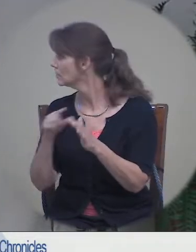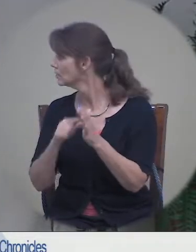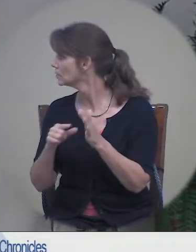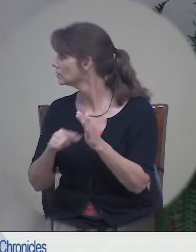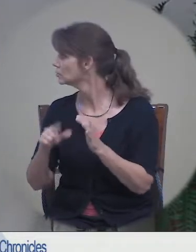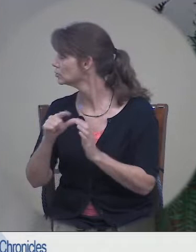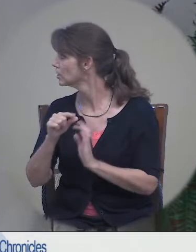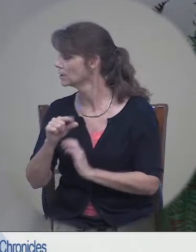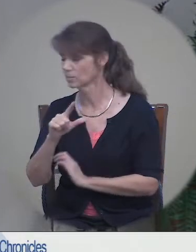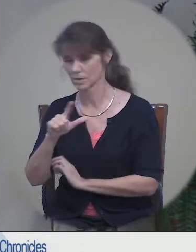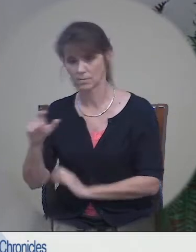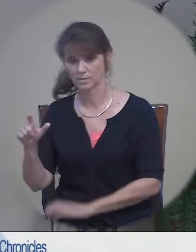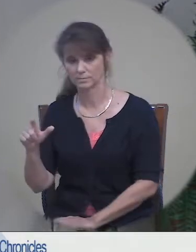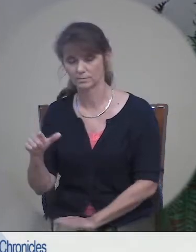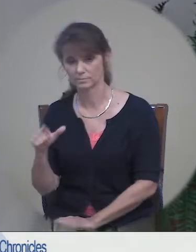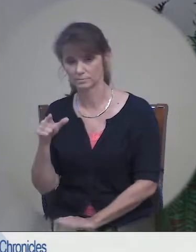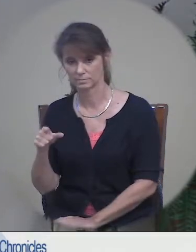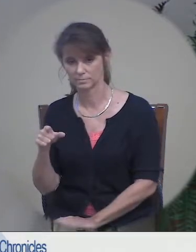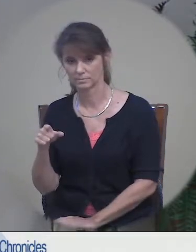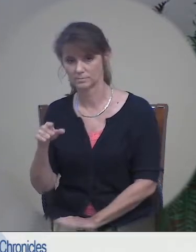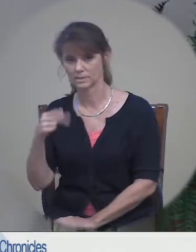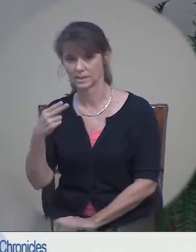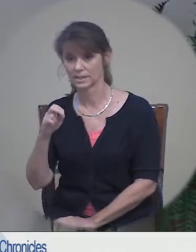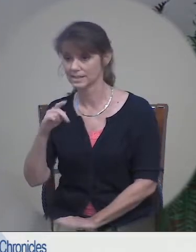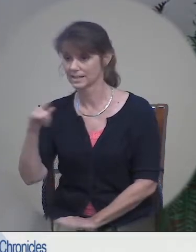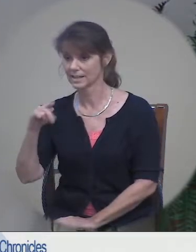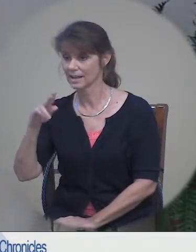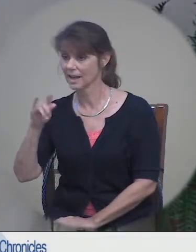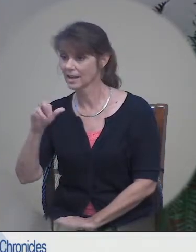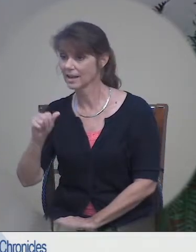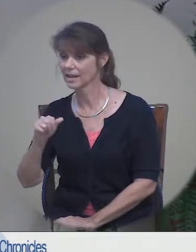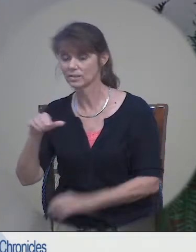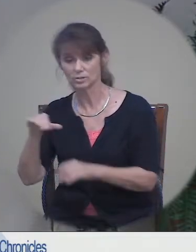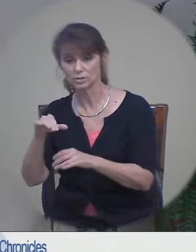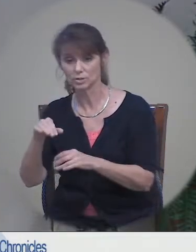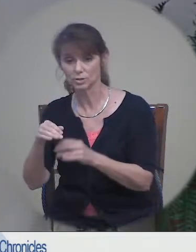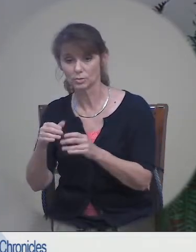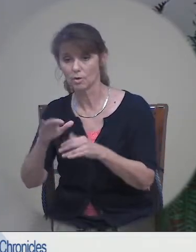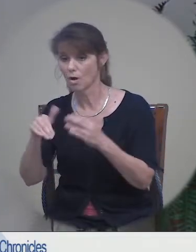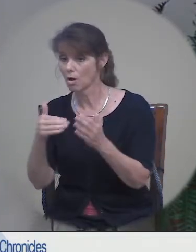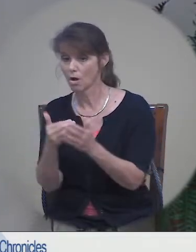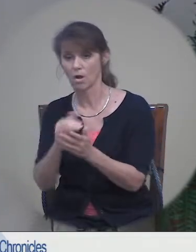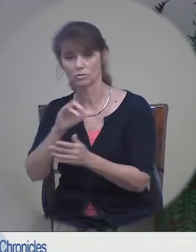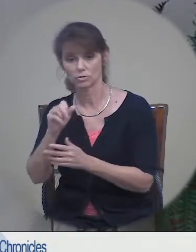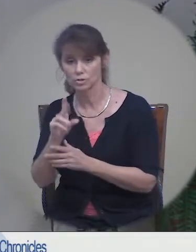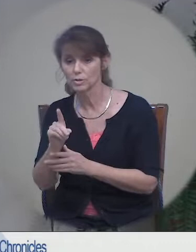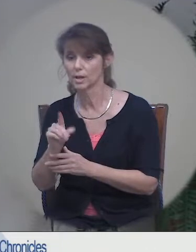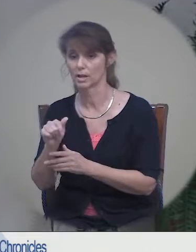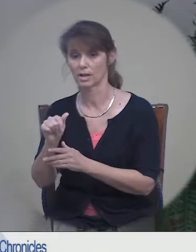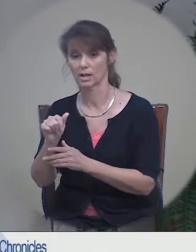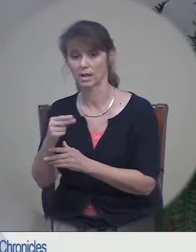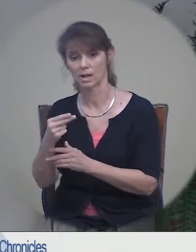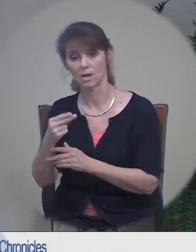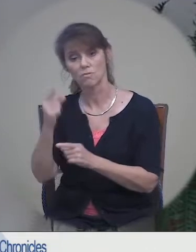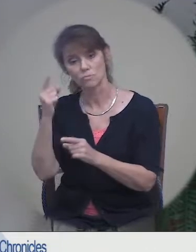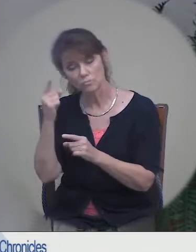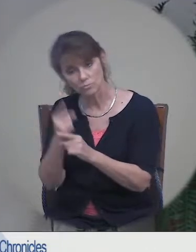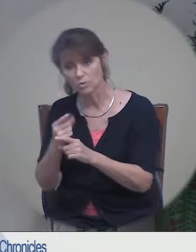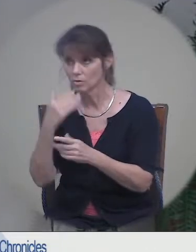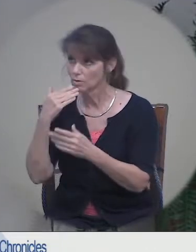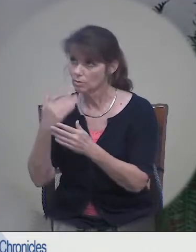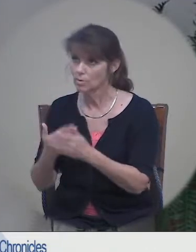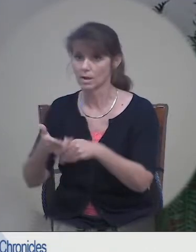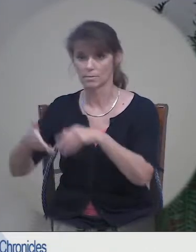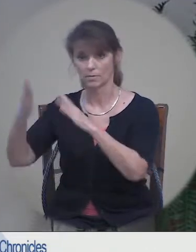21. Thus Hezekiah did throughout all Judah, and he did what was good, right, and true before the Lord